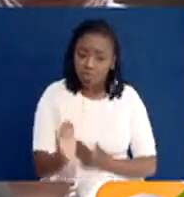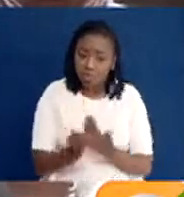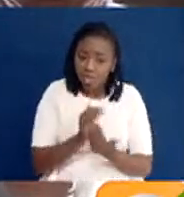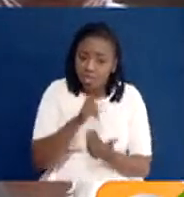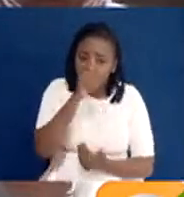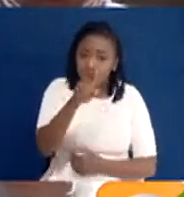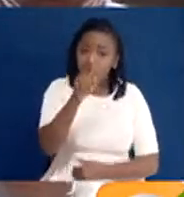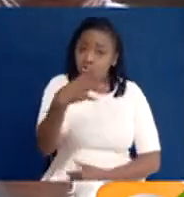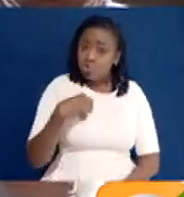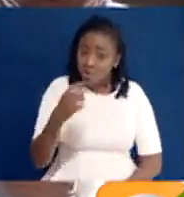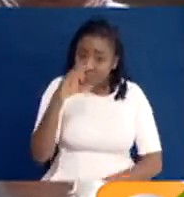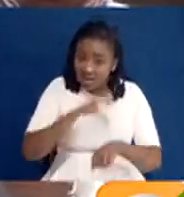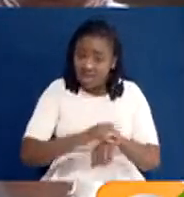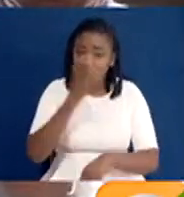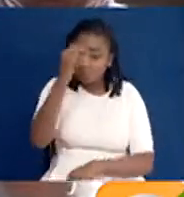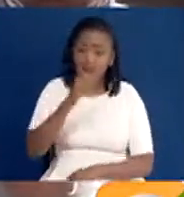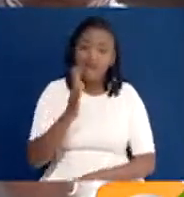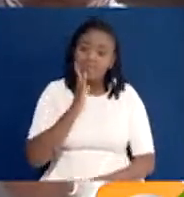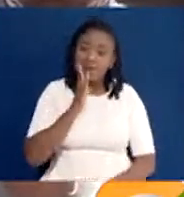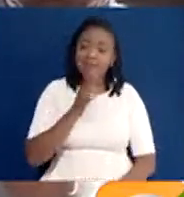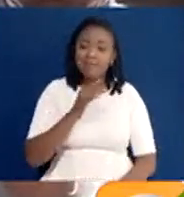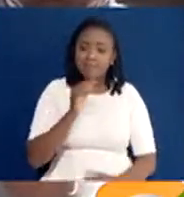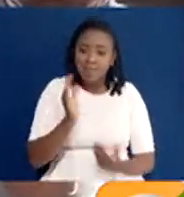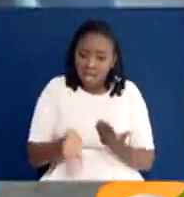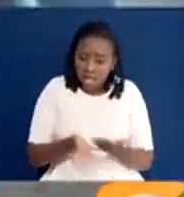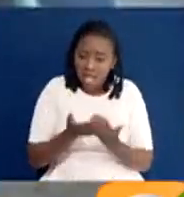mali tumepata ni kwa sababu wao walitukubali.